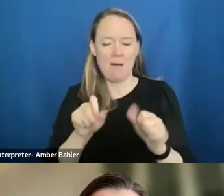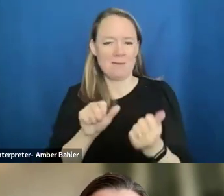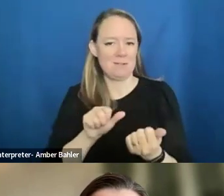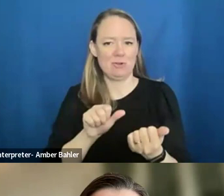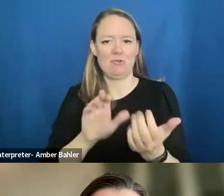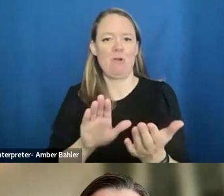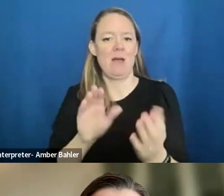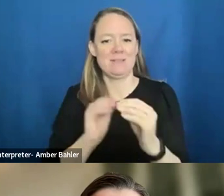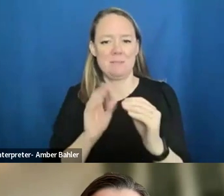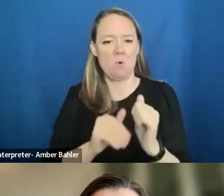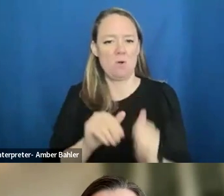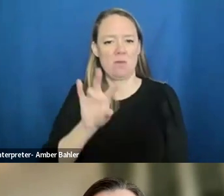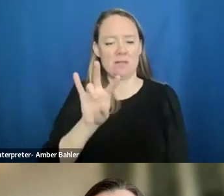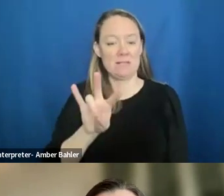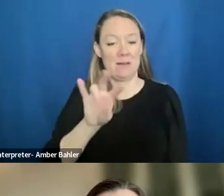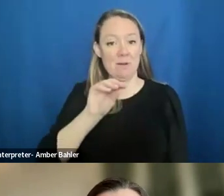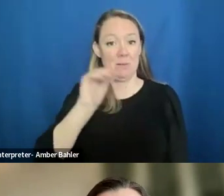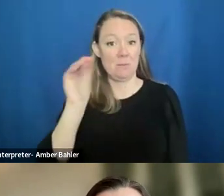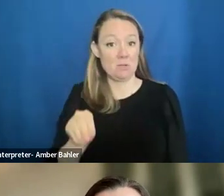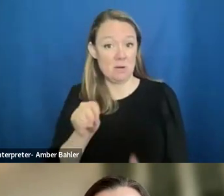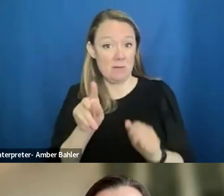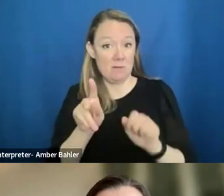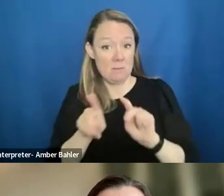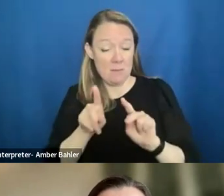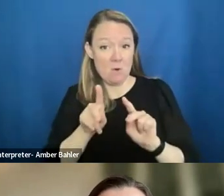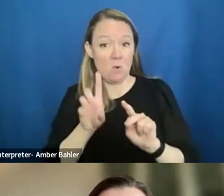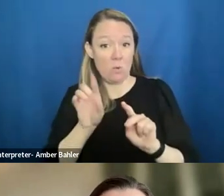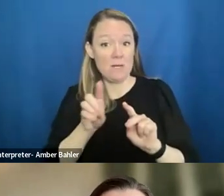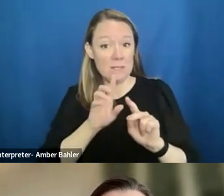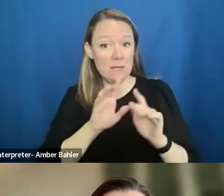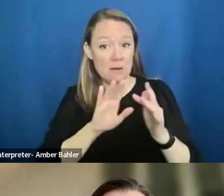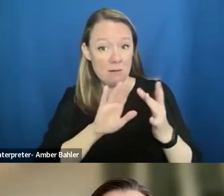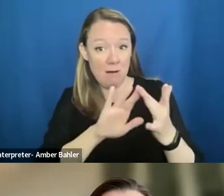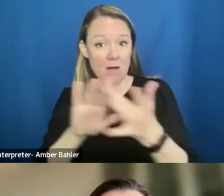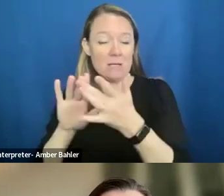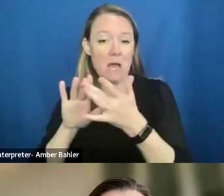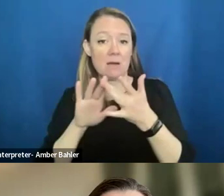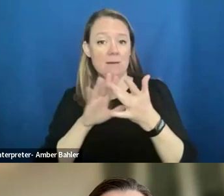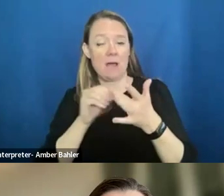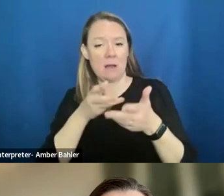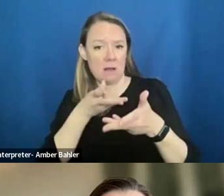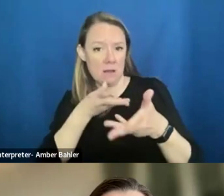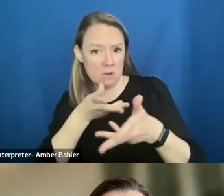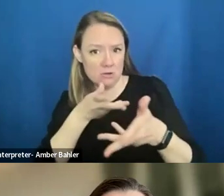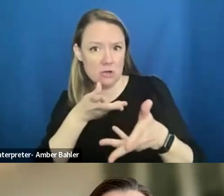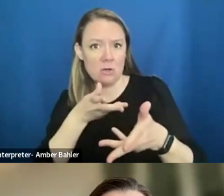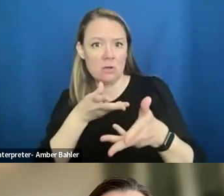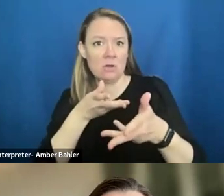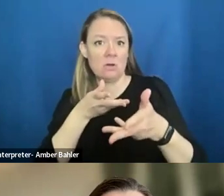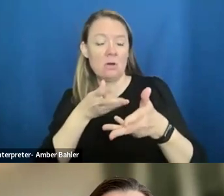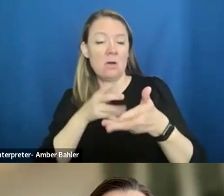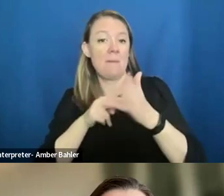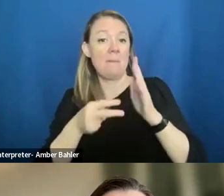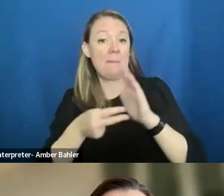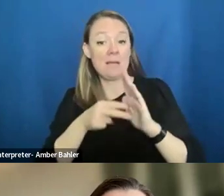persons contacted and engaged, that they have the ability to immediately have the need addressed in a